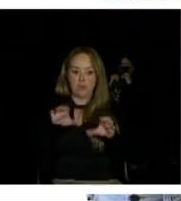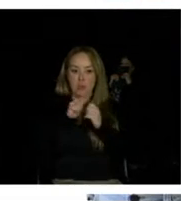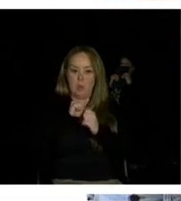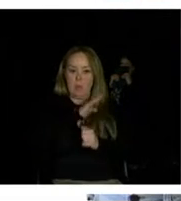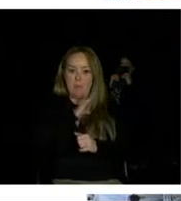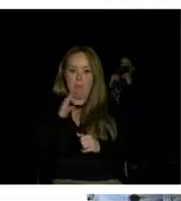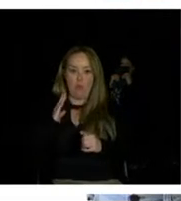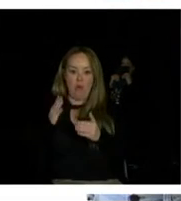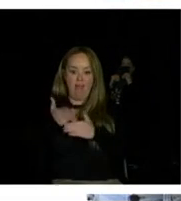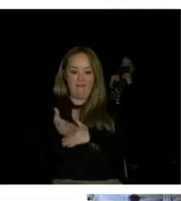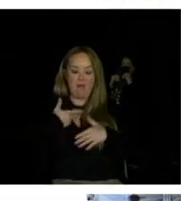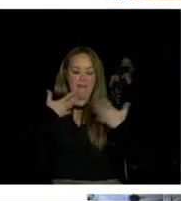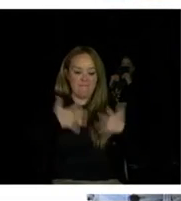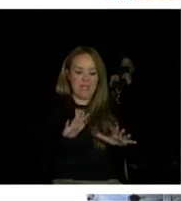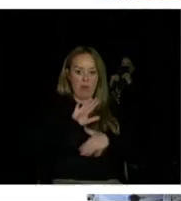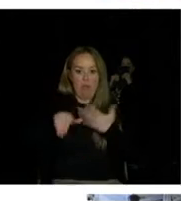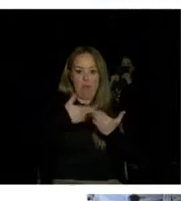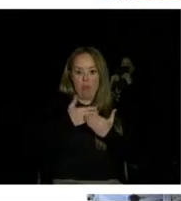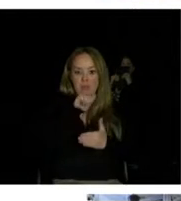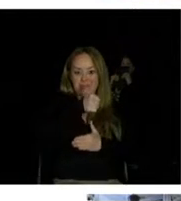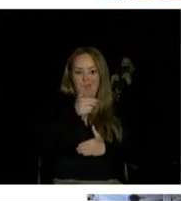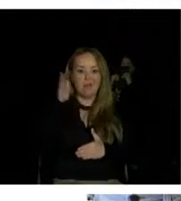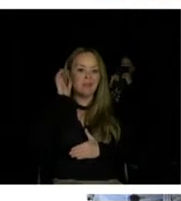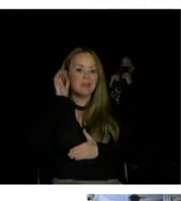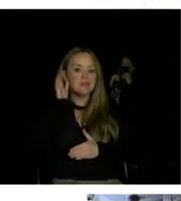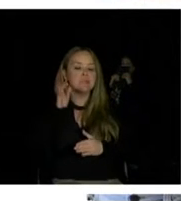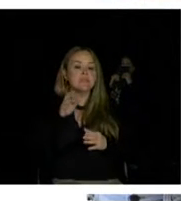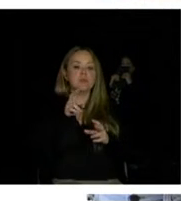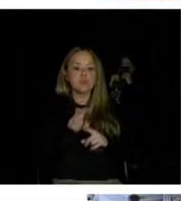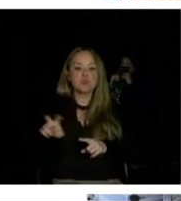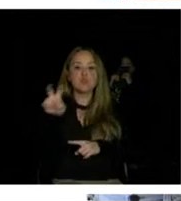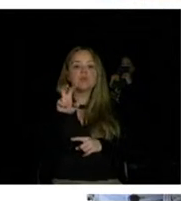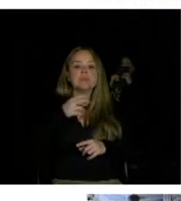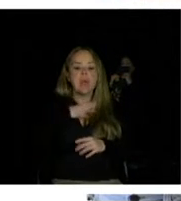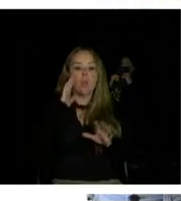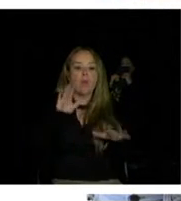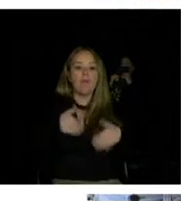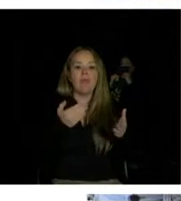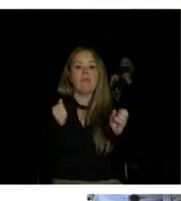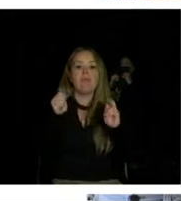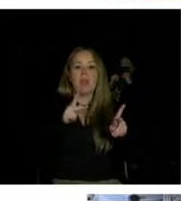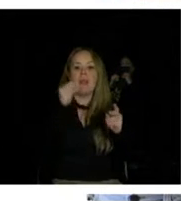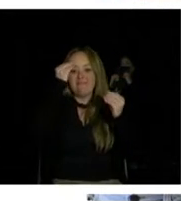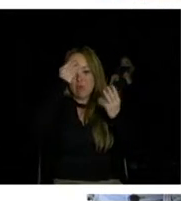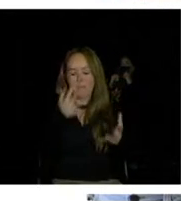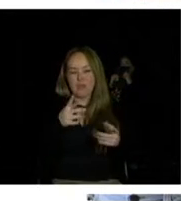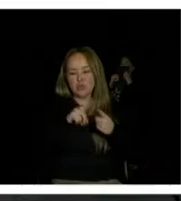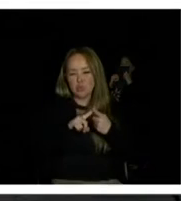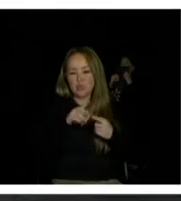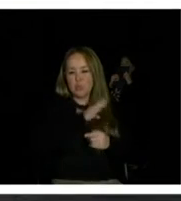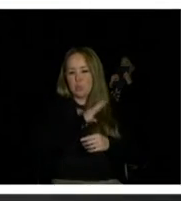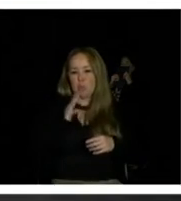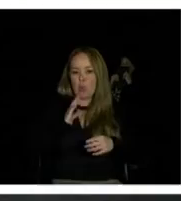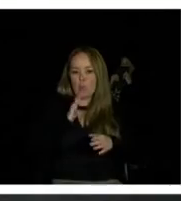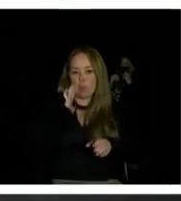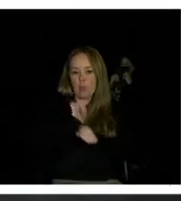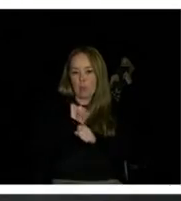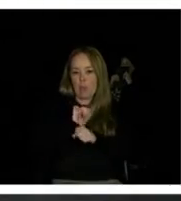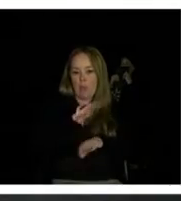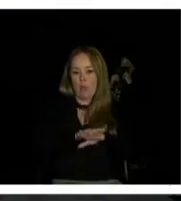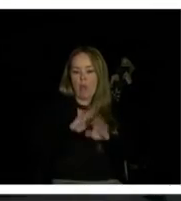finish all 10 of the listening tours is I'll bring back the information to the board, and we'll work